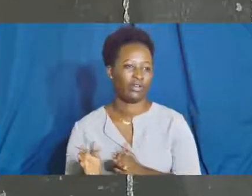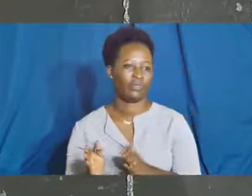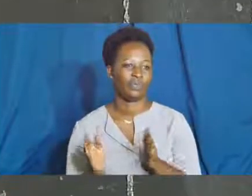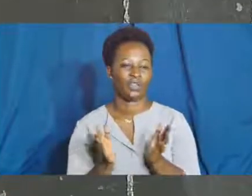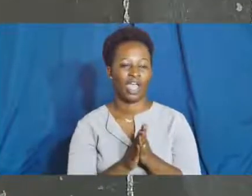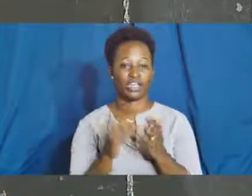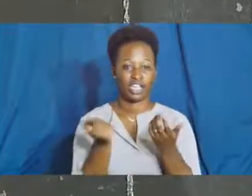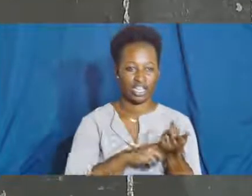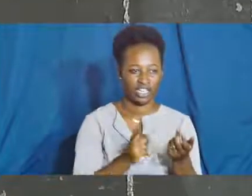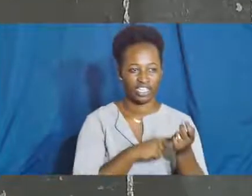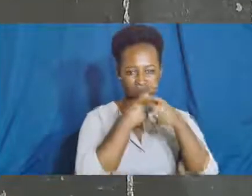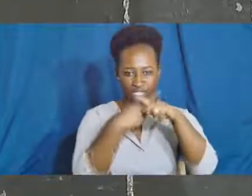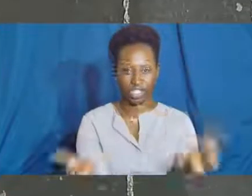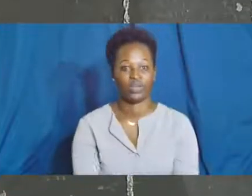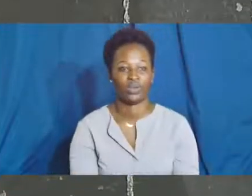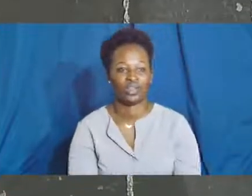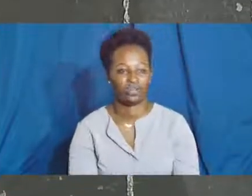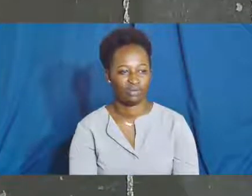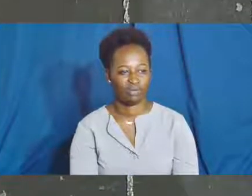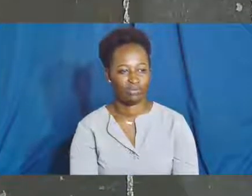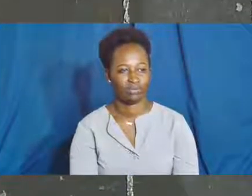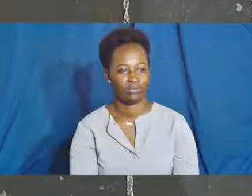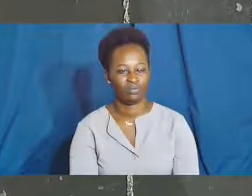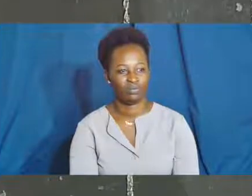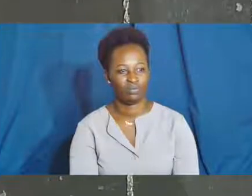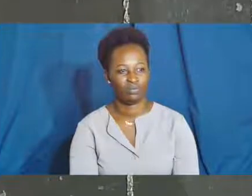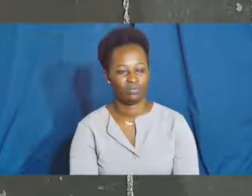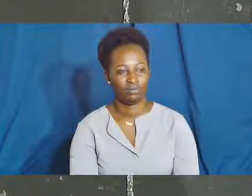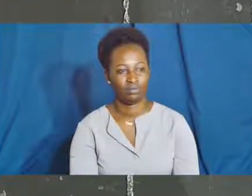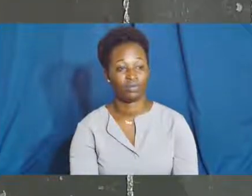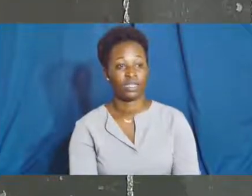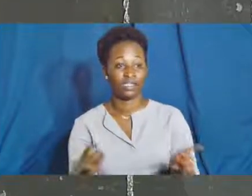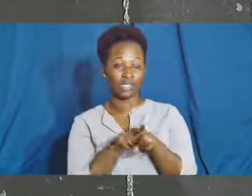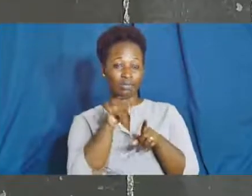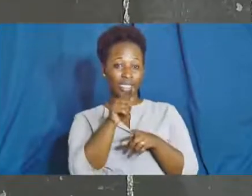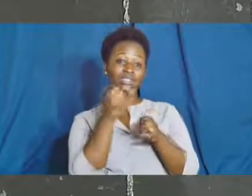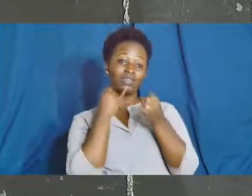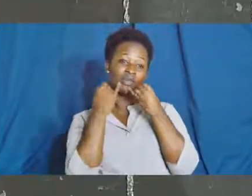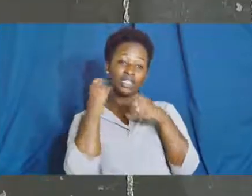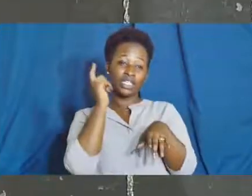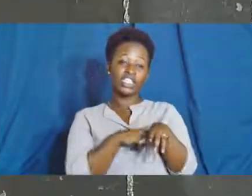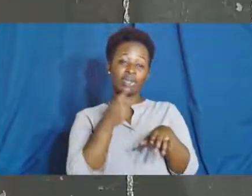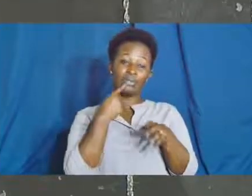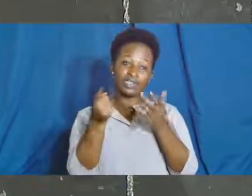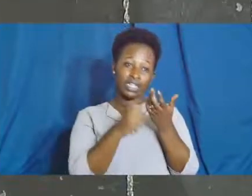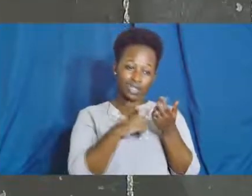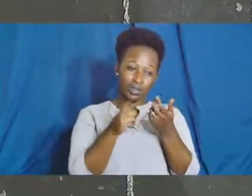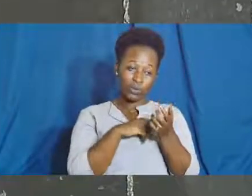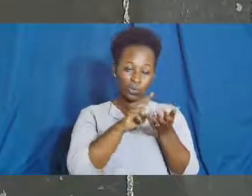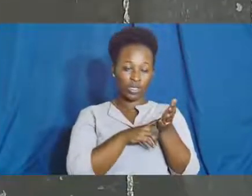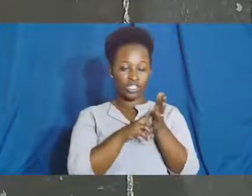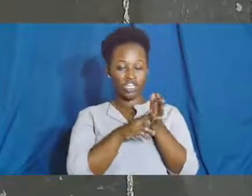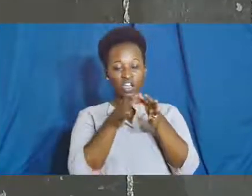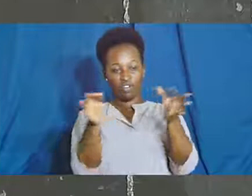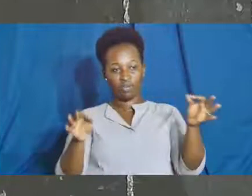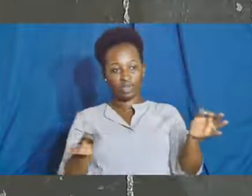and calculating, they are different. Given such information, if they say calculate, use the formulas. But in this case, they are telling